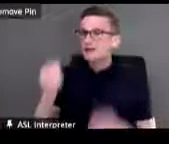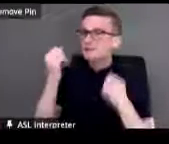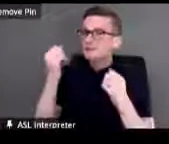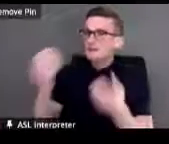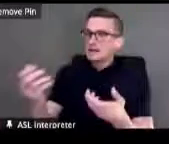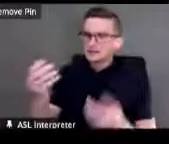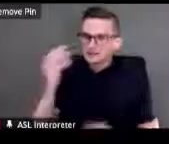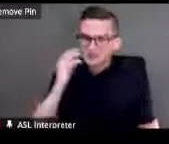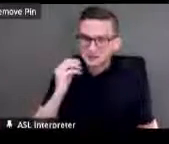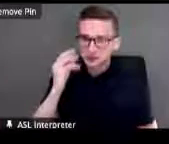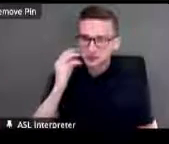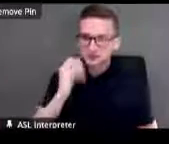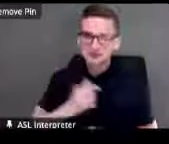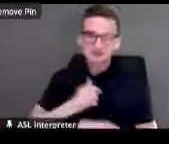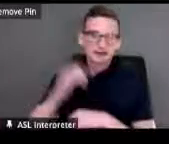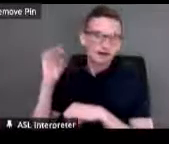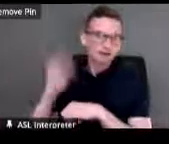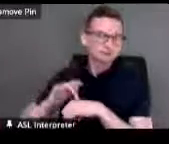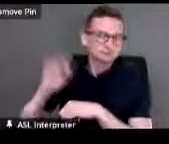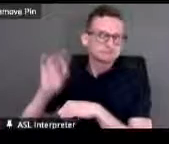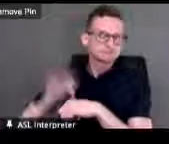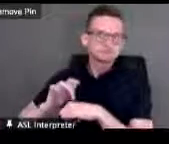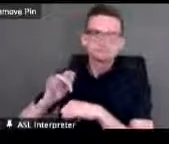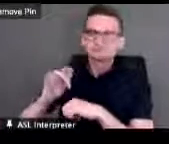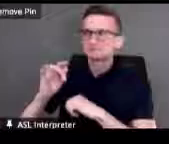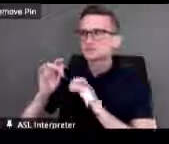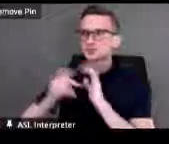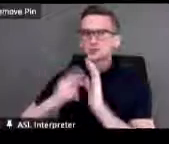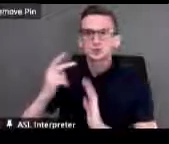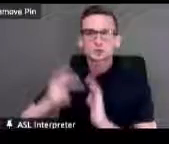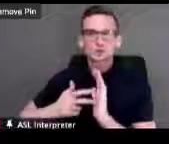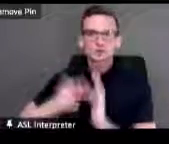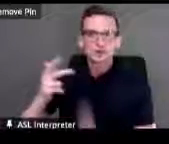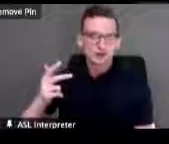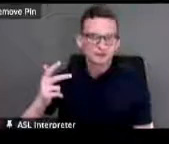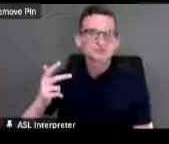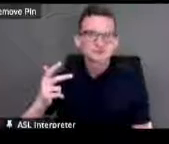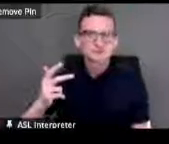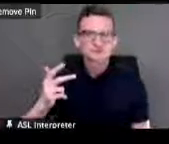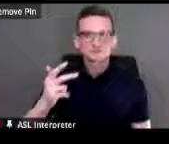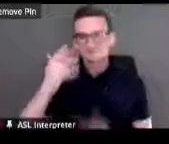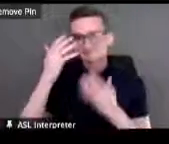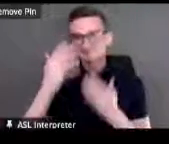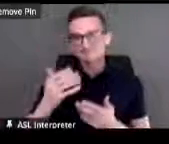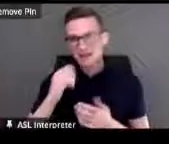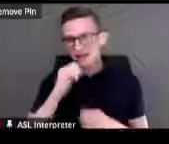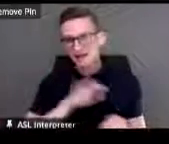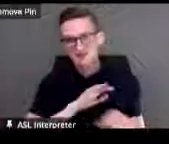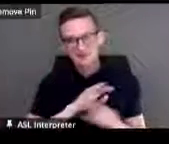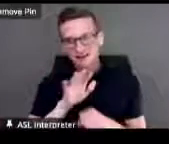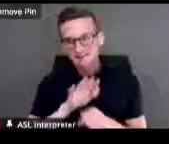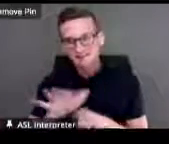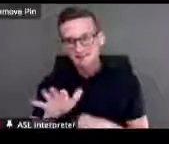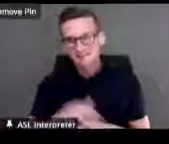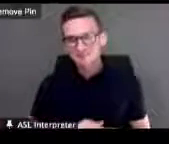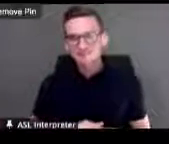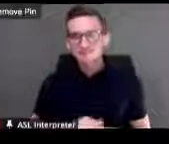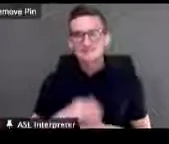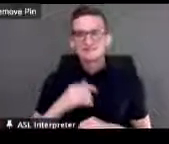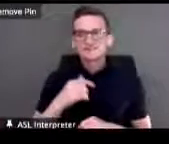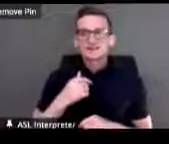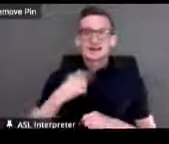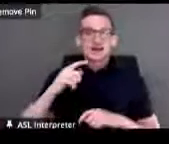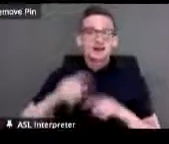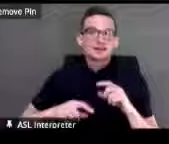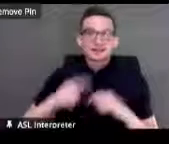I've been there probably 2 or 3 times. Unfortunately, that's not nearly enough. I cannot say enough about it.